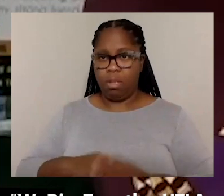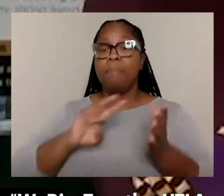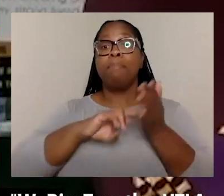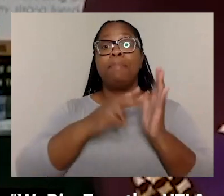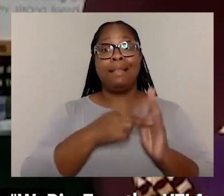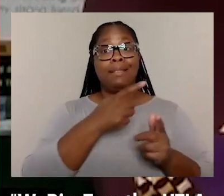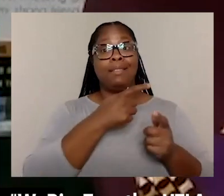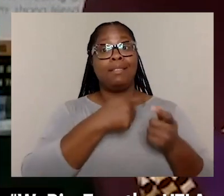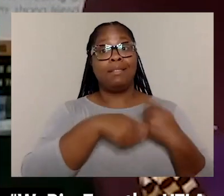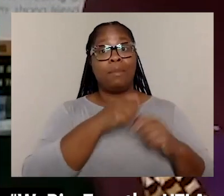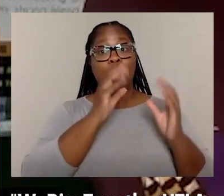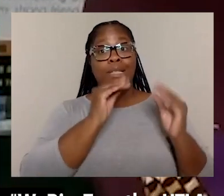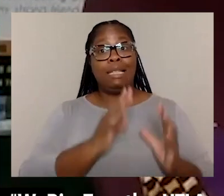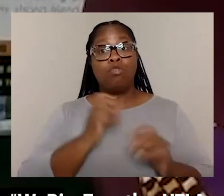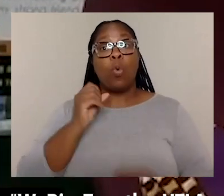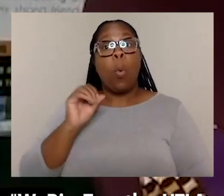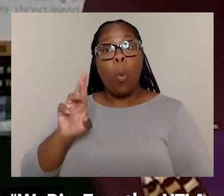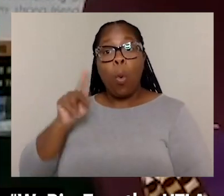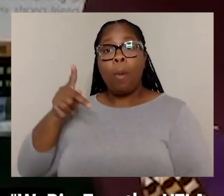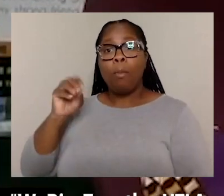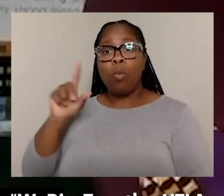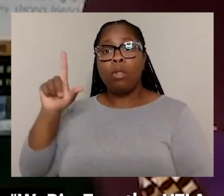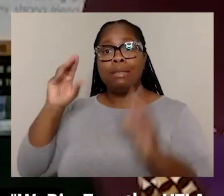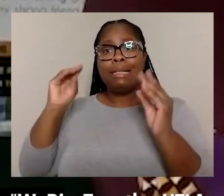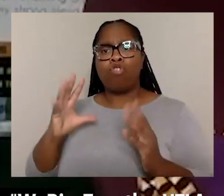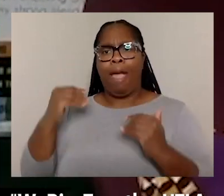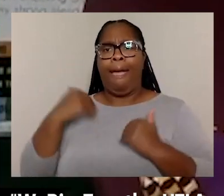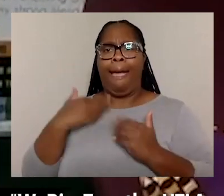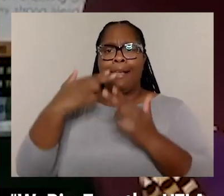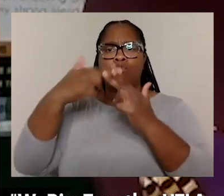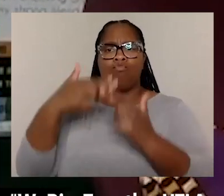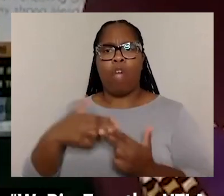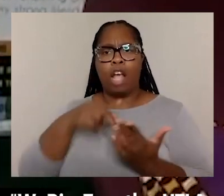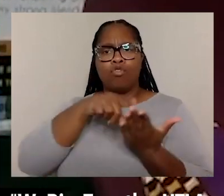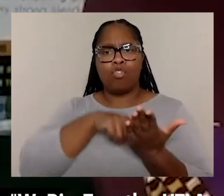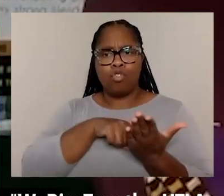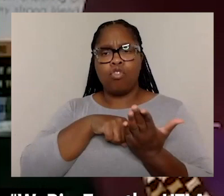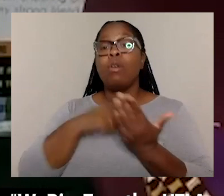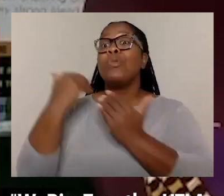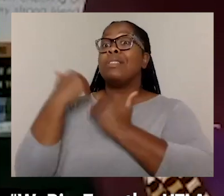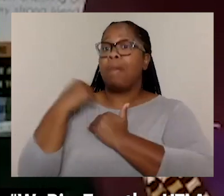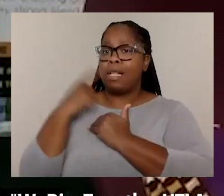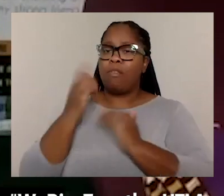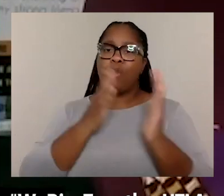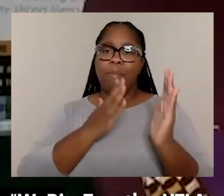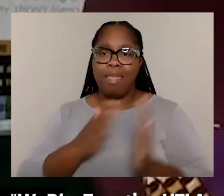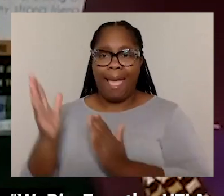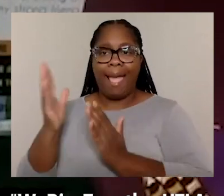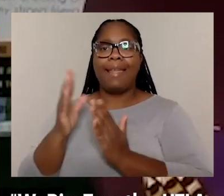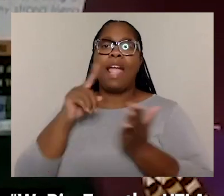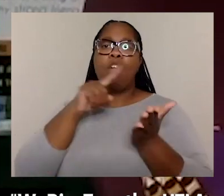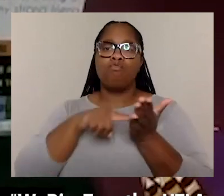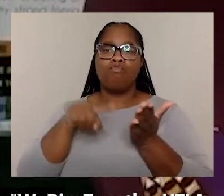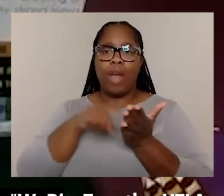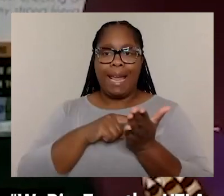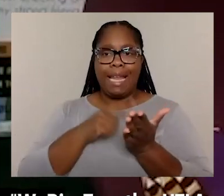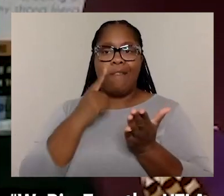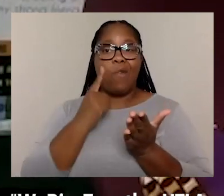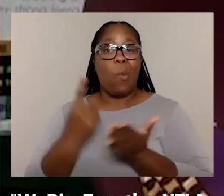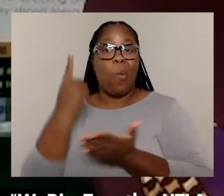teacher would carry a roster and be responsible for planning and grading for one part of that